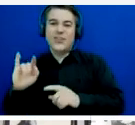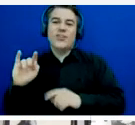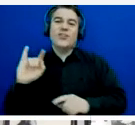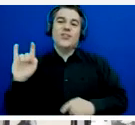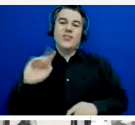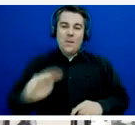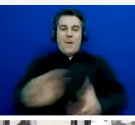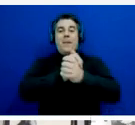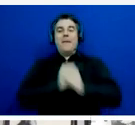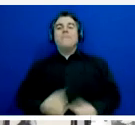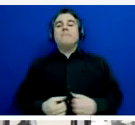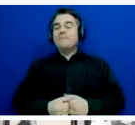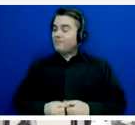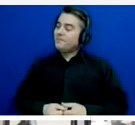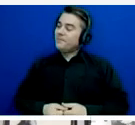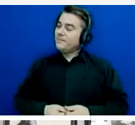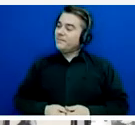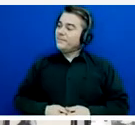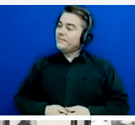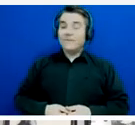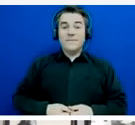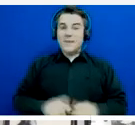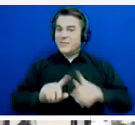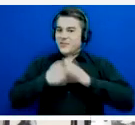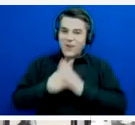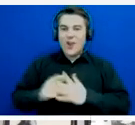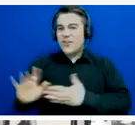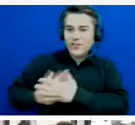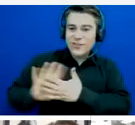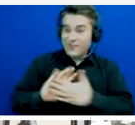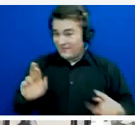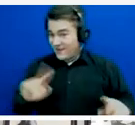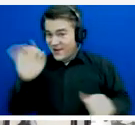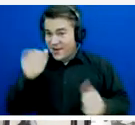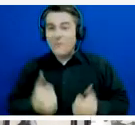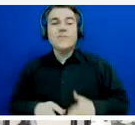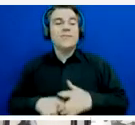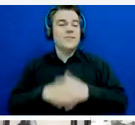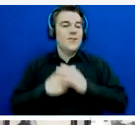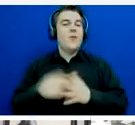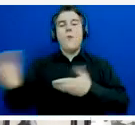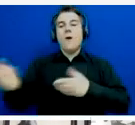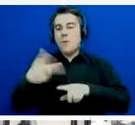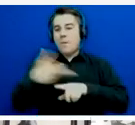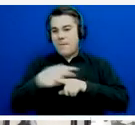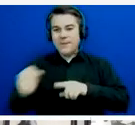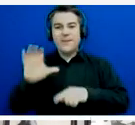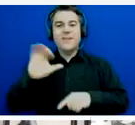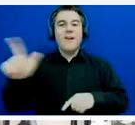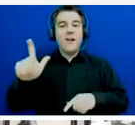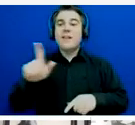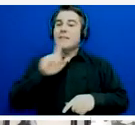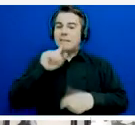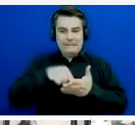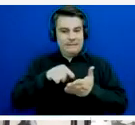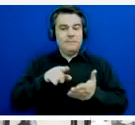go. Let's get this show on the road, shall we? So welcome to our aptly named Welcome to Plexus call. This call is,